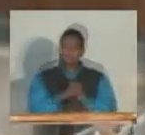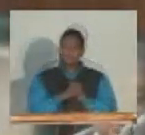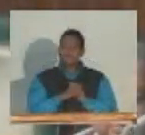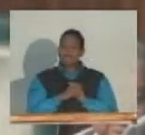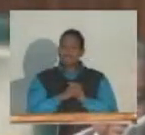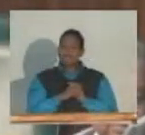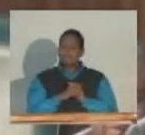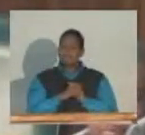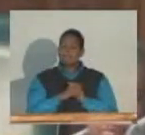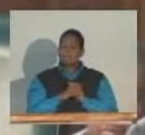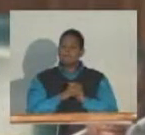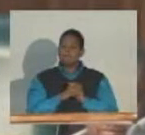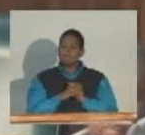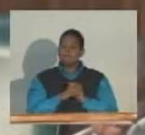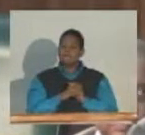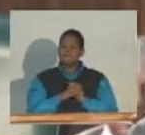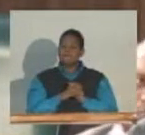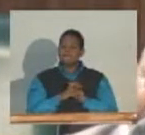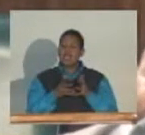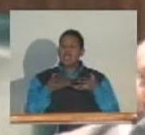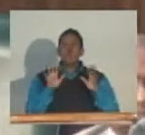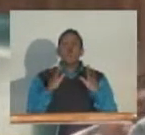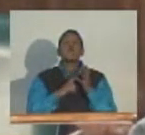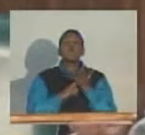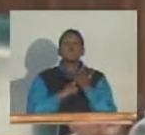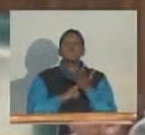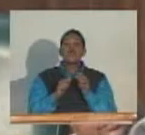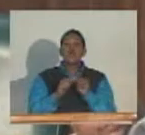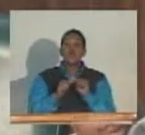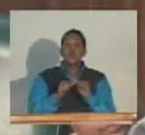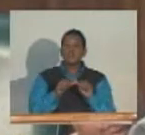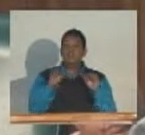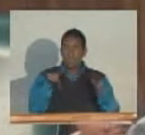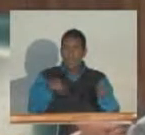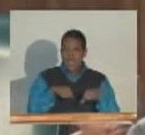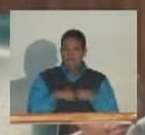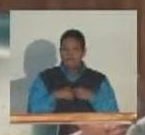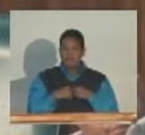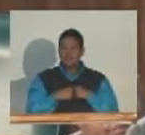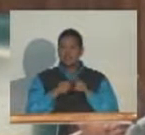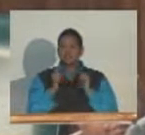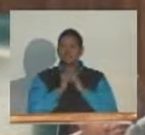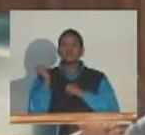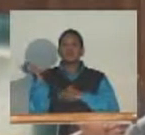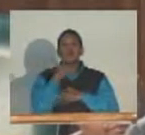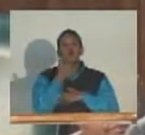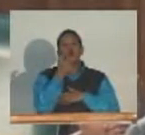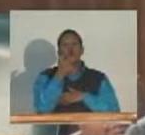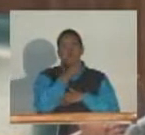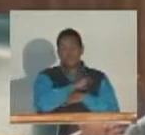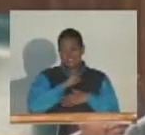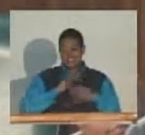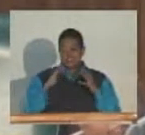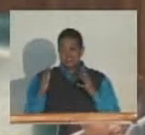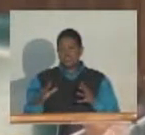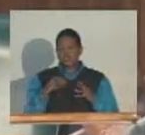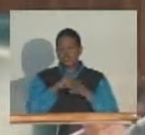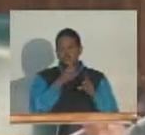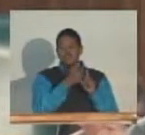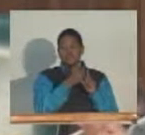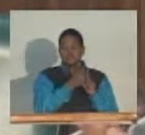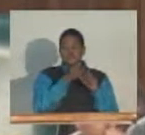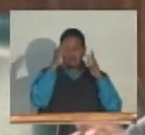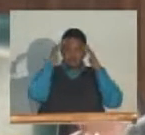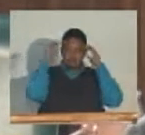For his part, Justice Minister Senator Mark Golding says it's important for all 21 legislators